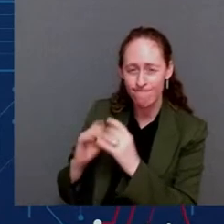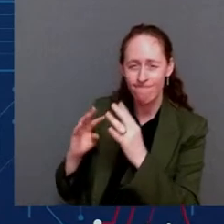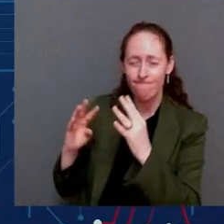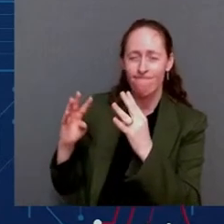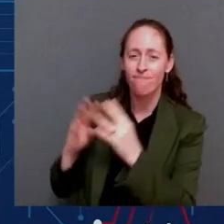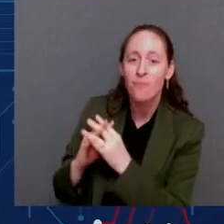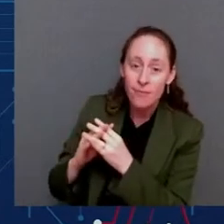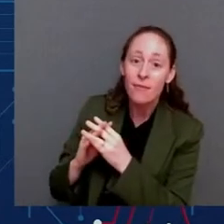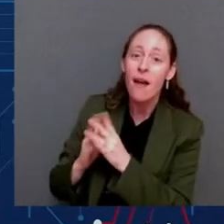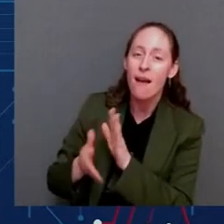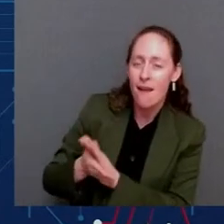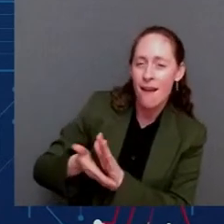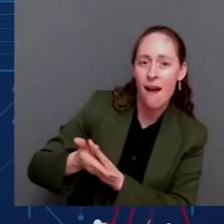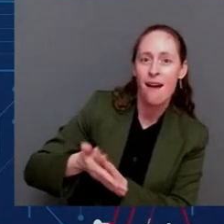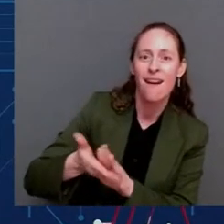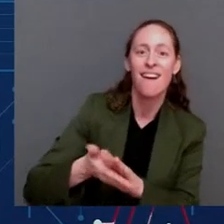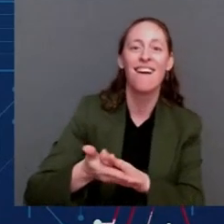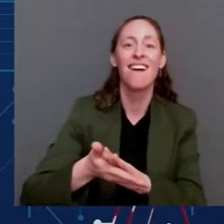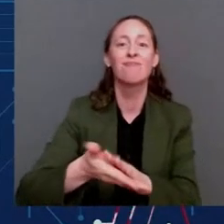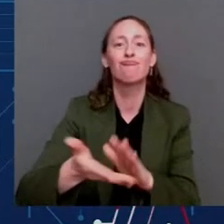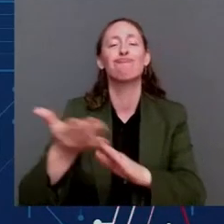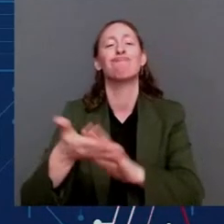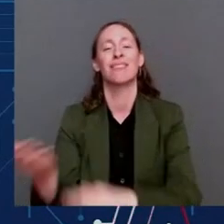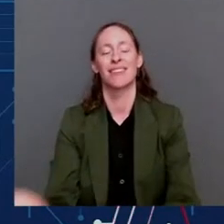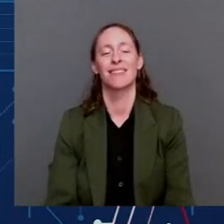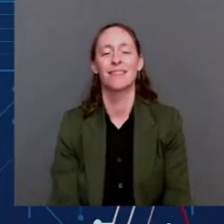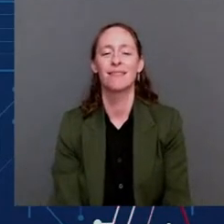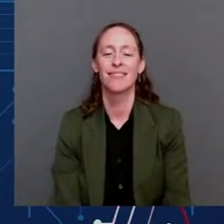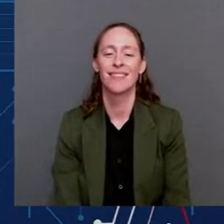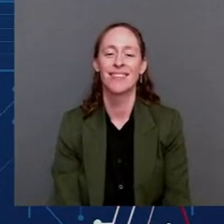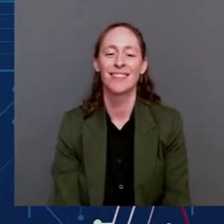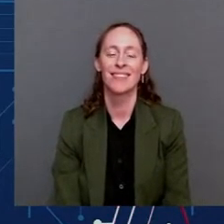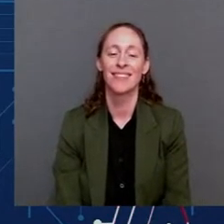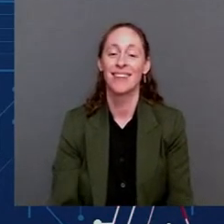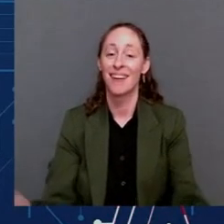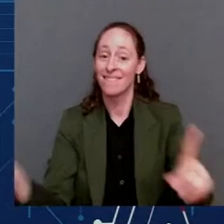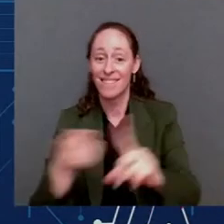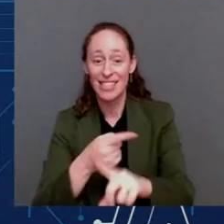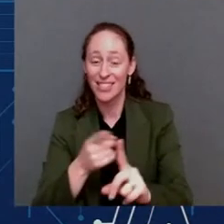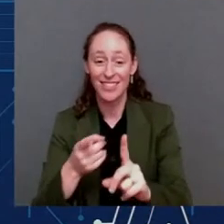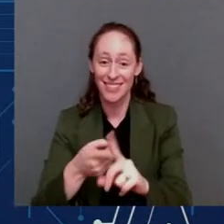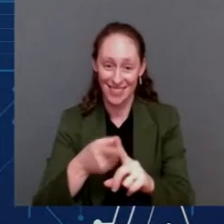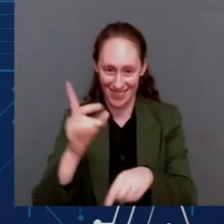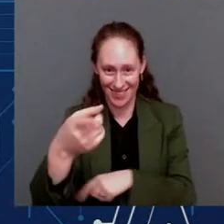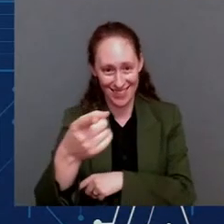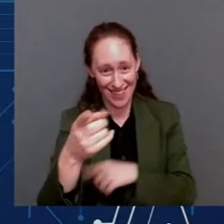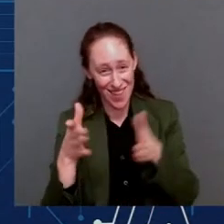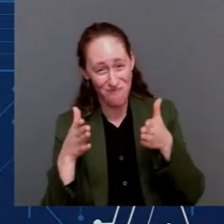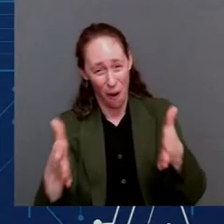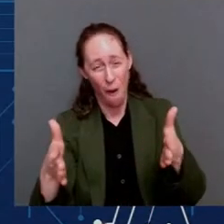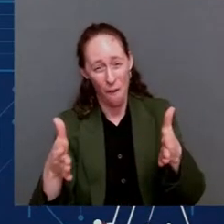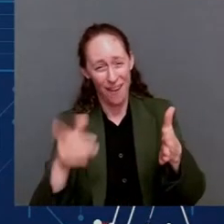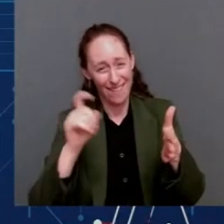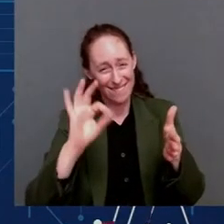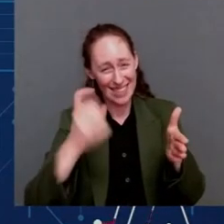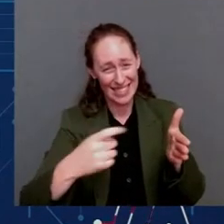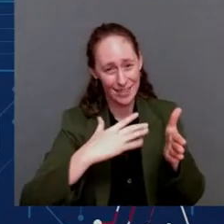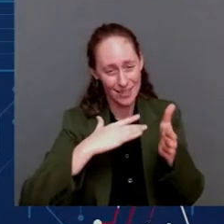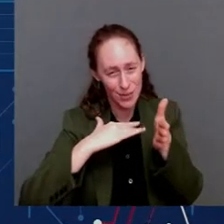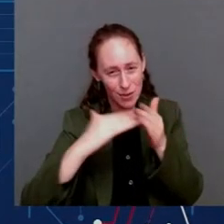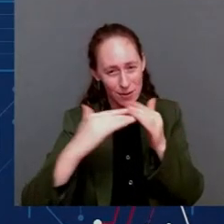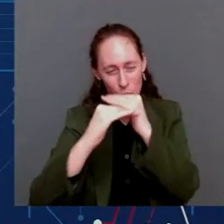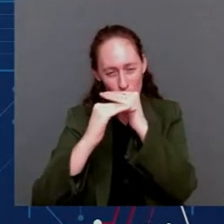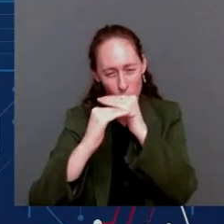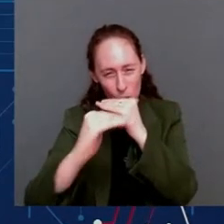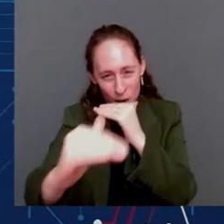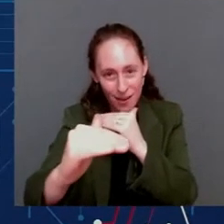roads. And with the bipartisan budget I signed 2 weeks ago, my fourth, we have paid down nearly $14 billion in